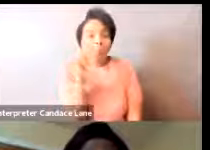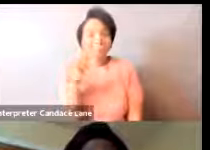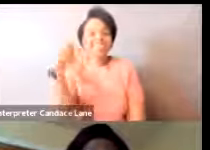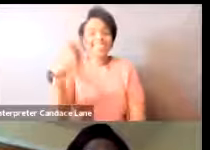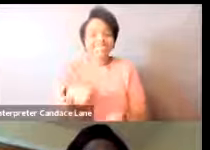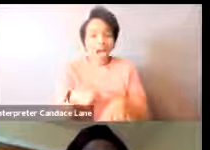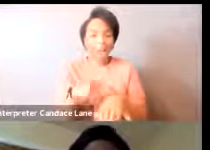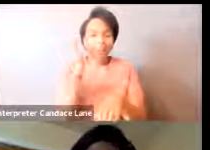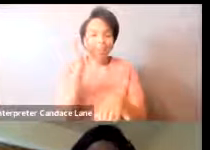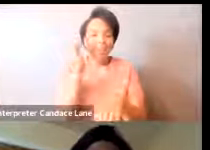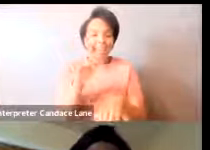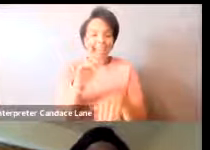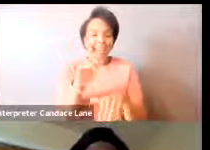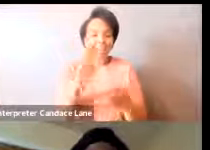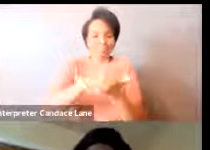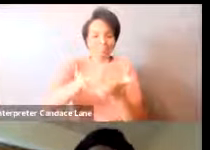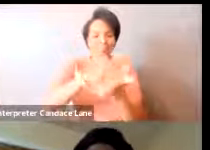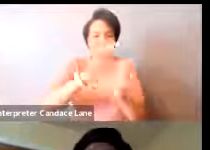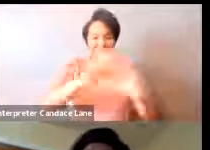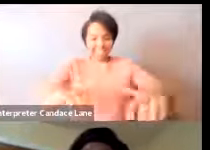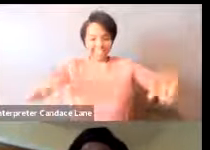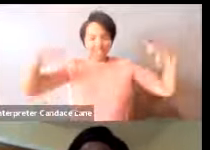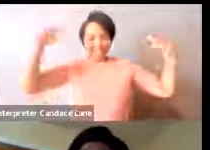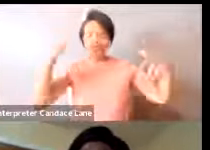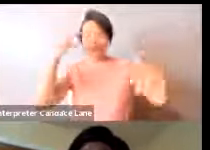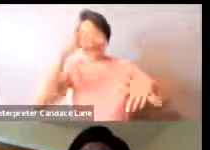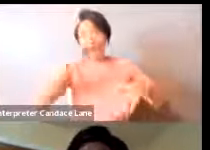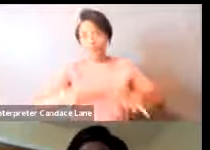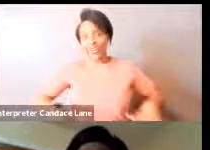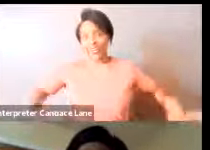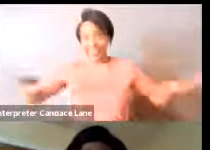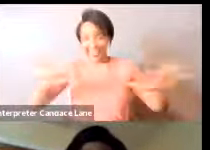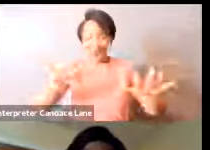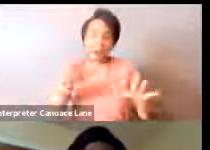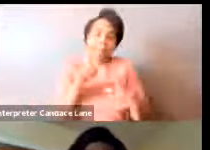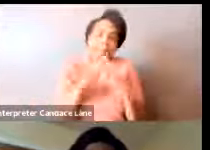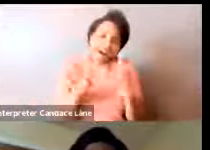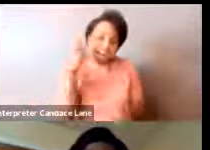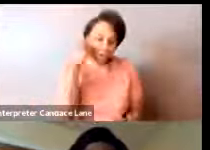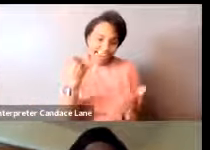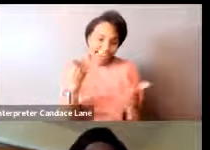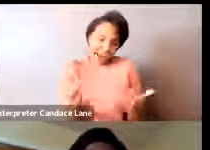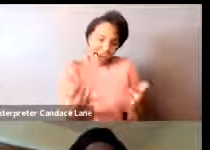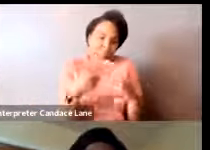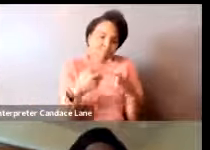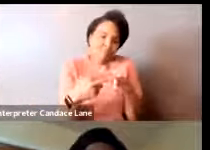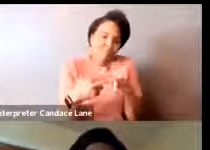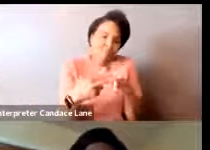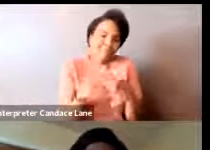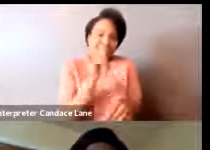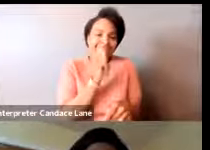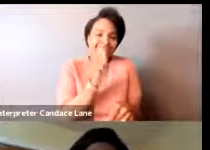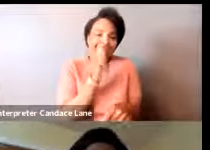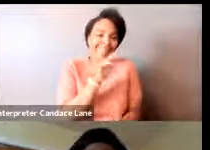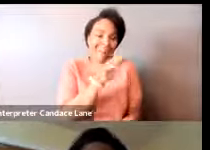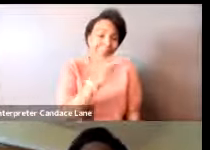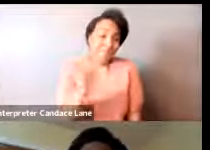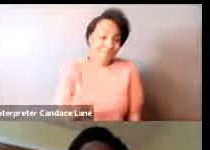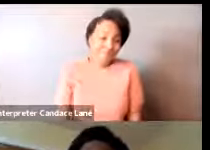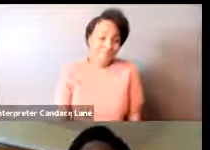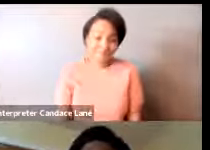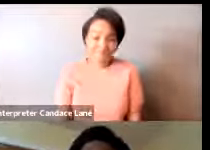beautiful campus, but for now, we will say thank you for Zoom. So poetry